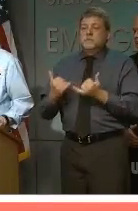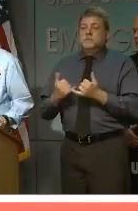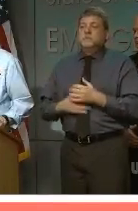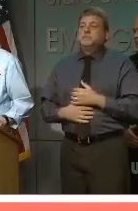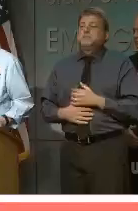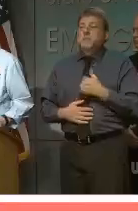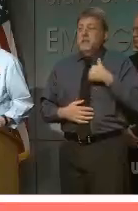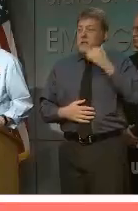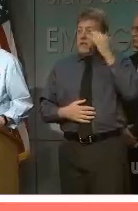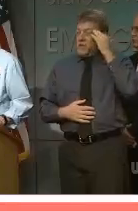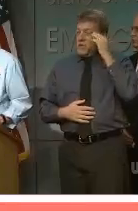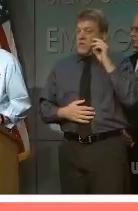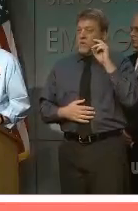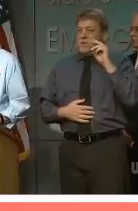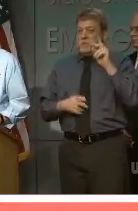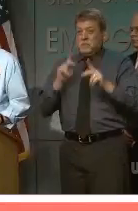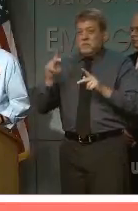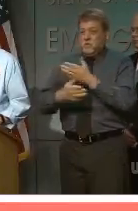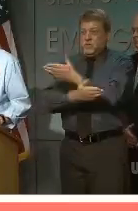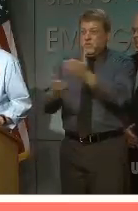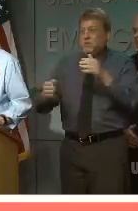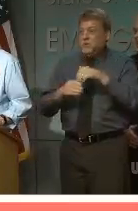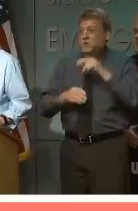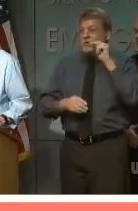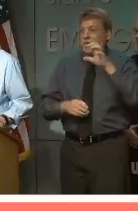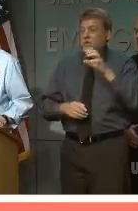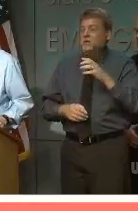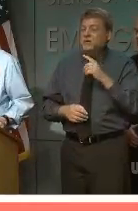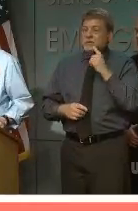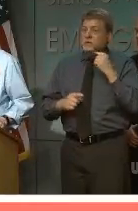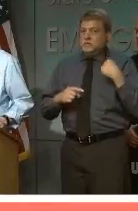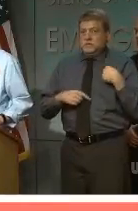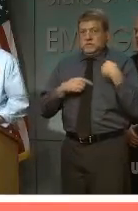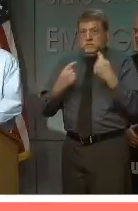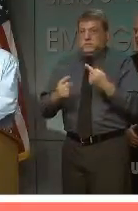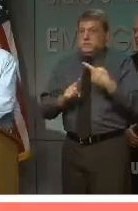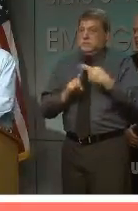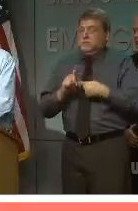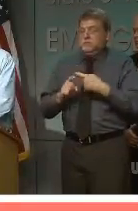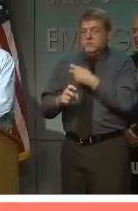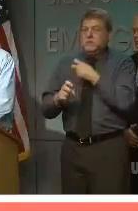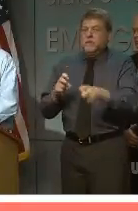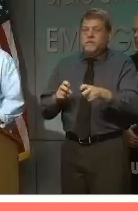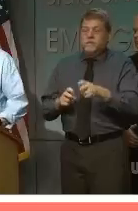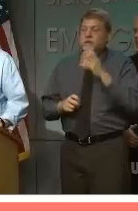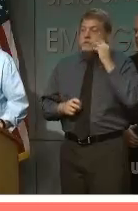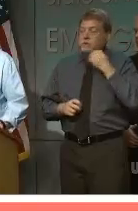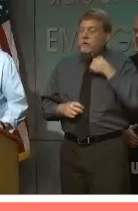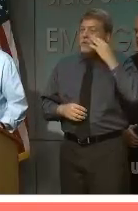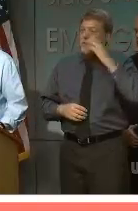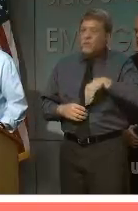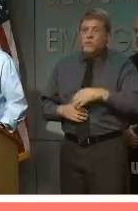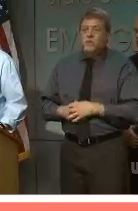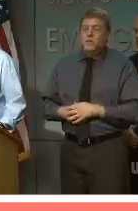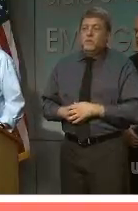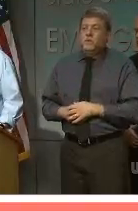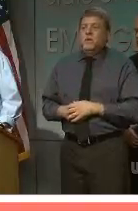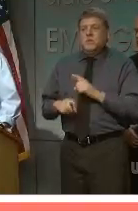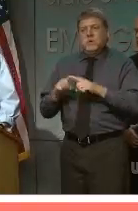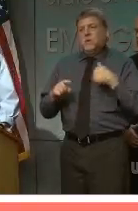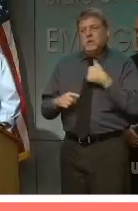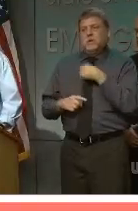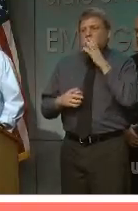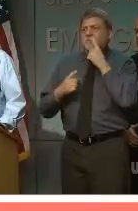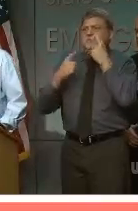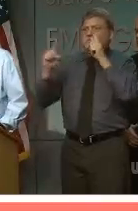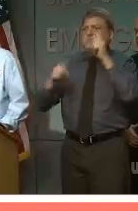North Carolinians have been through a tough time, but we'll get through this. And tomorrow, when the